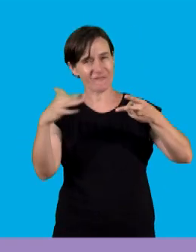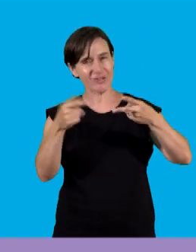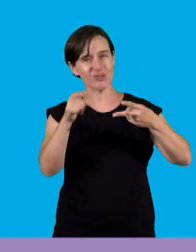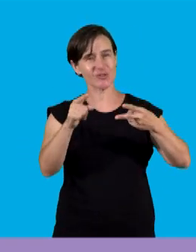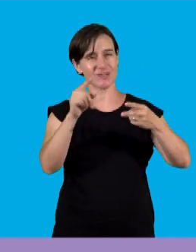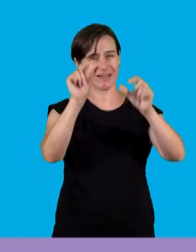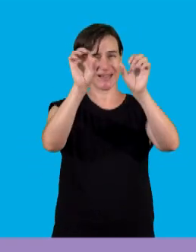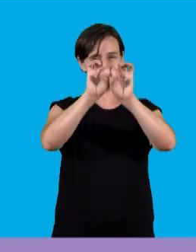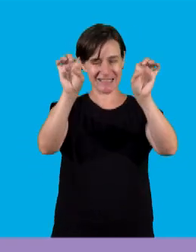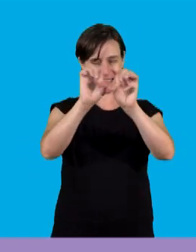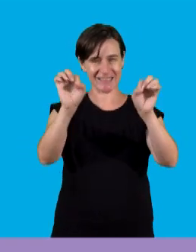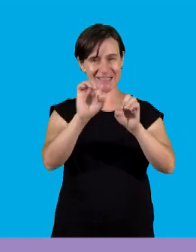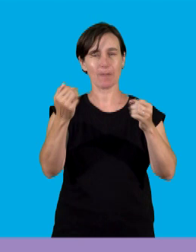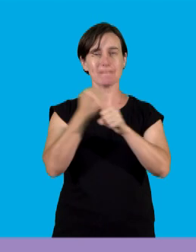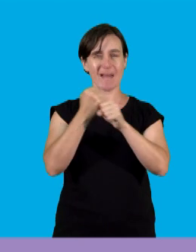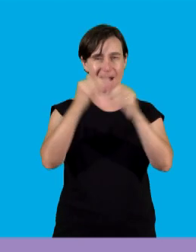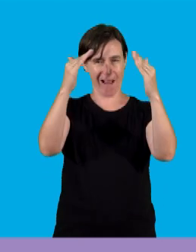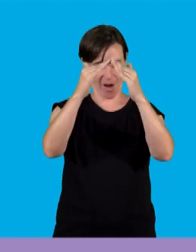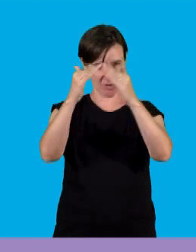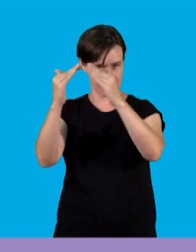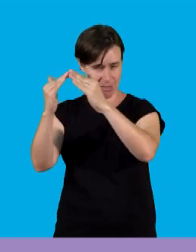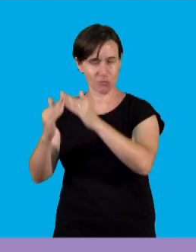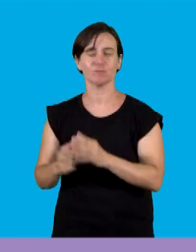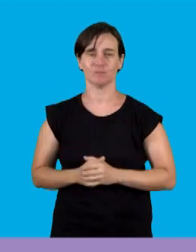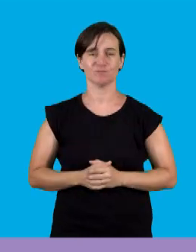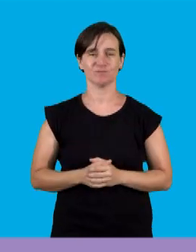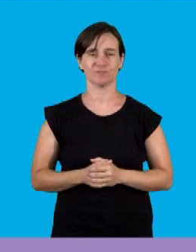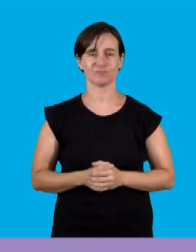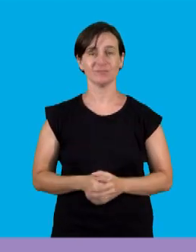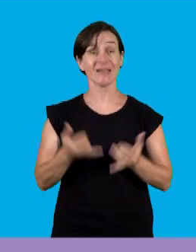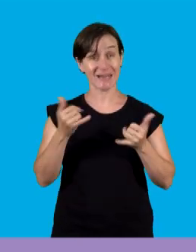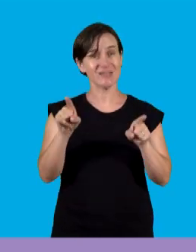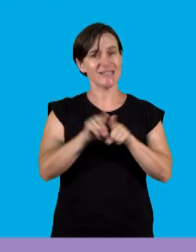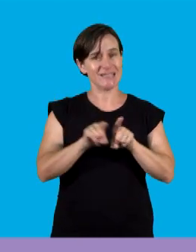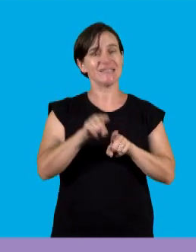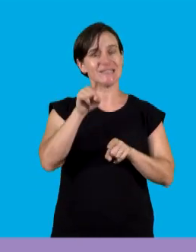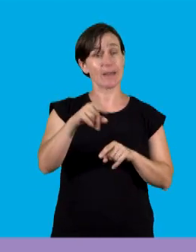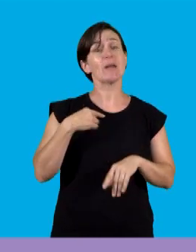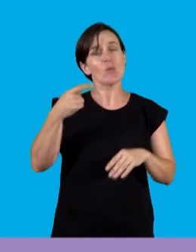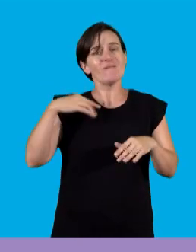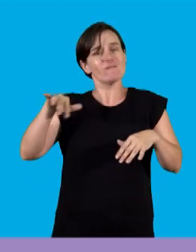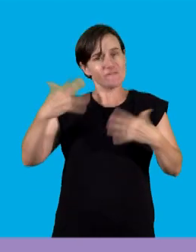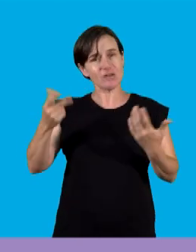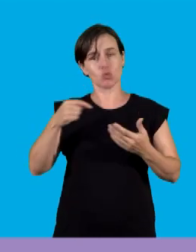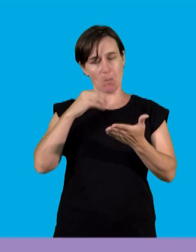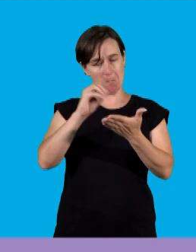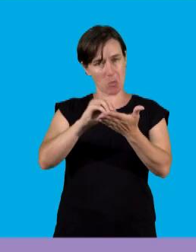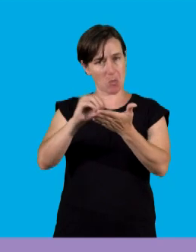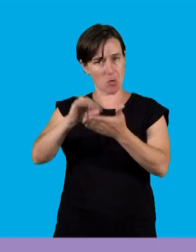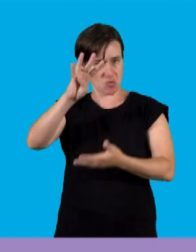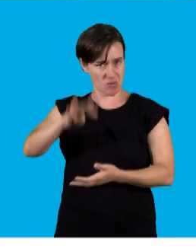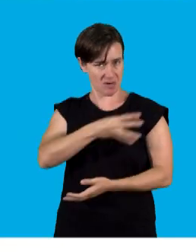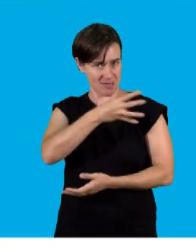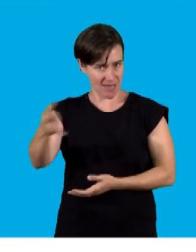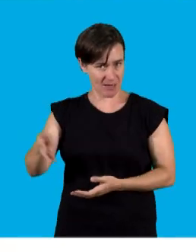that were making up that house-like figure? Well, here we are again, and with the table already filled out